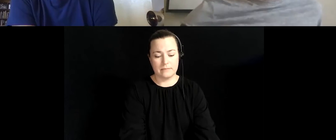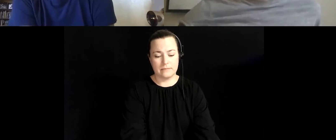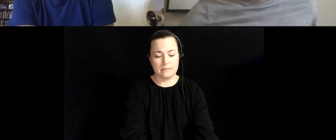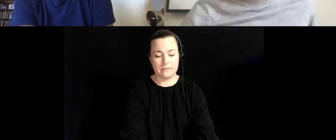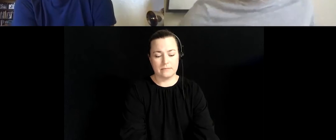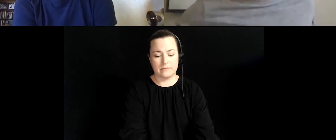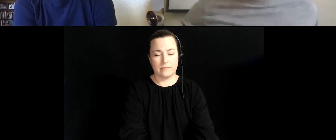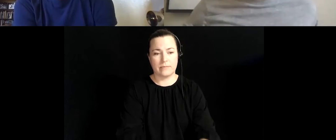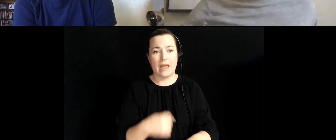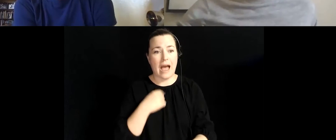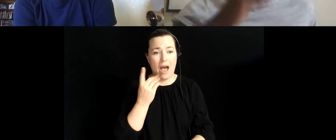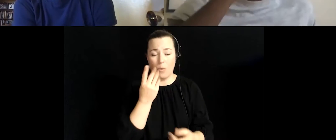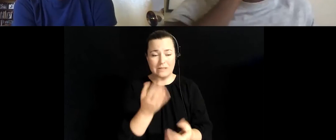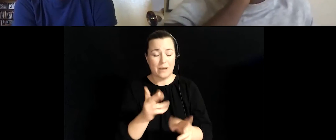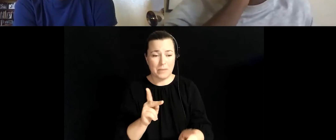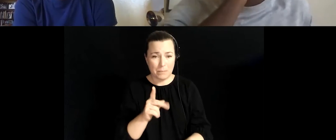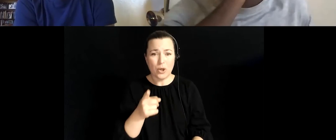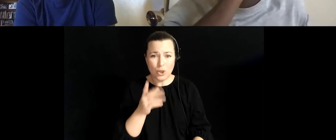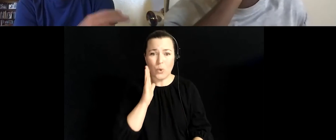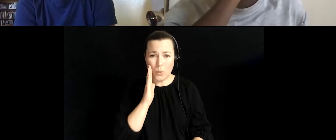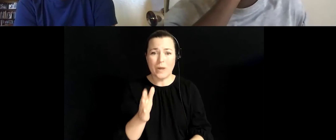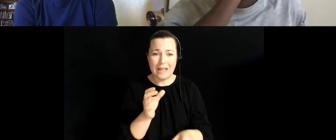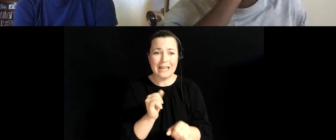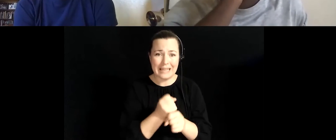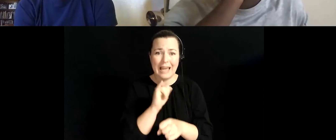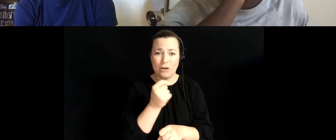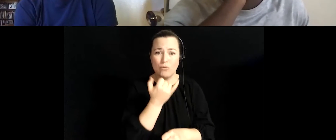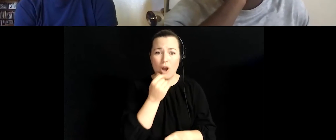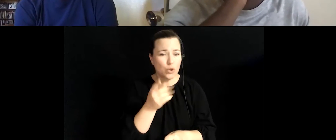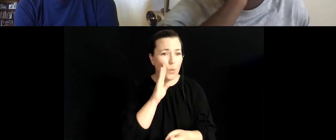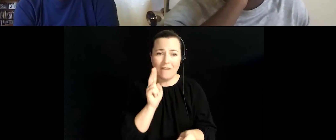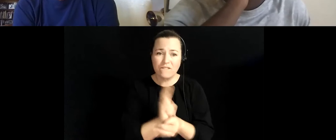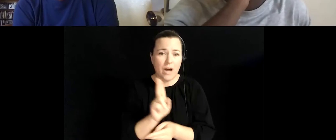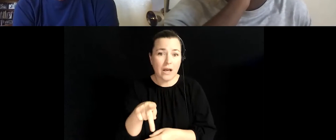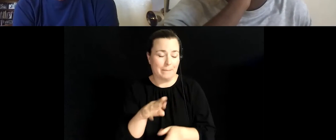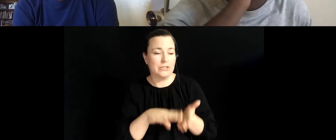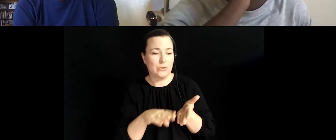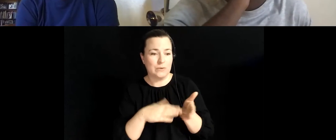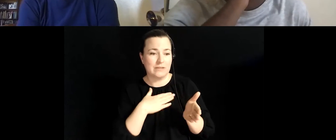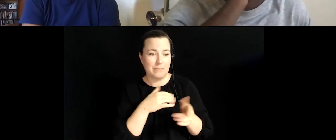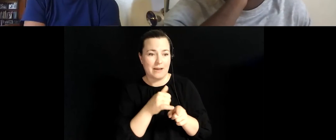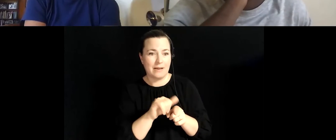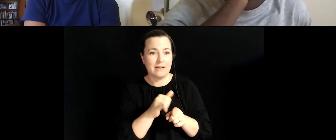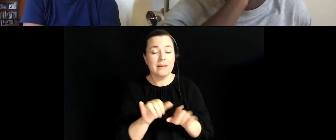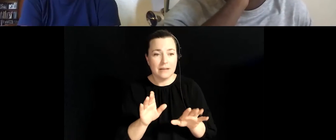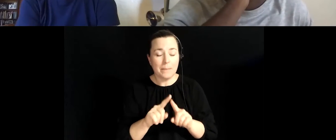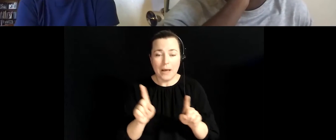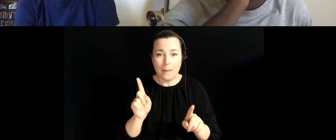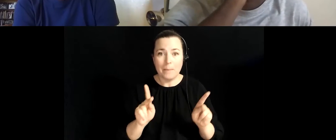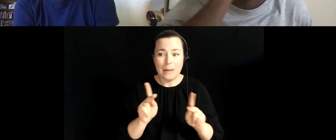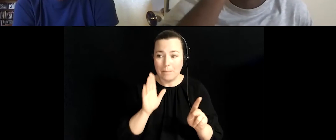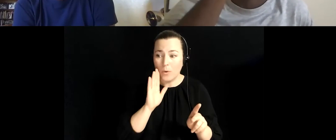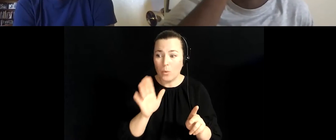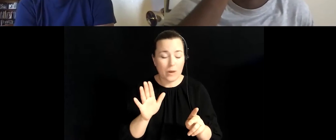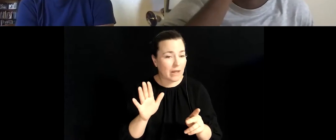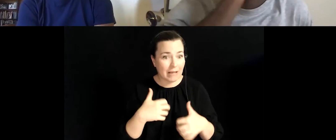afraid to get it wrong. You're gonna fuck up, excuse me, and somebody's gonna get angry at you or not, and you're gonna